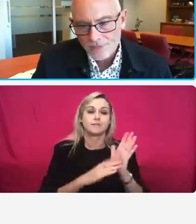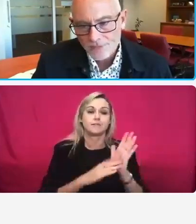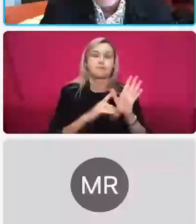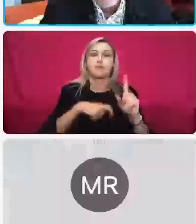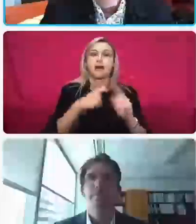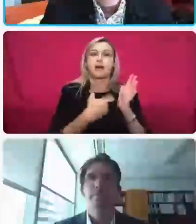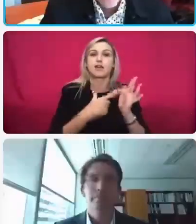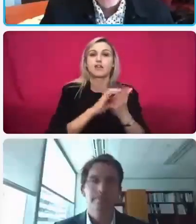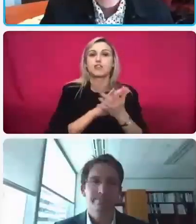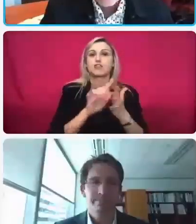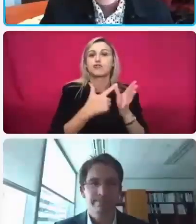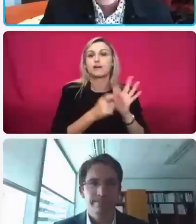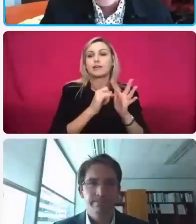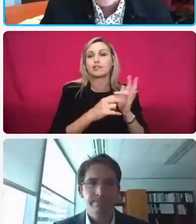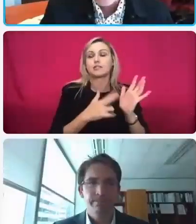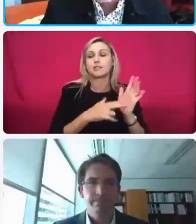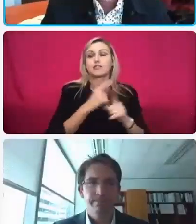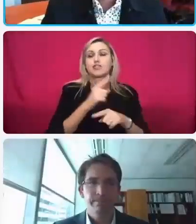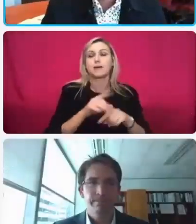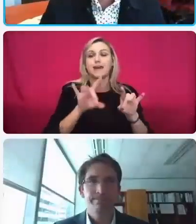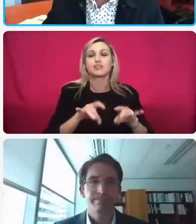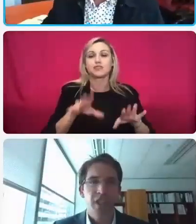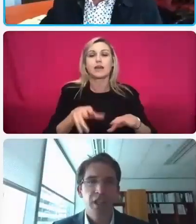the Australian National Aged Care Classification System.